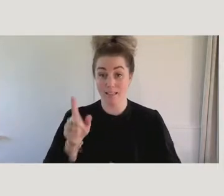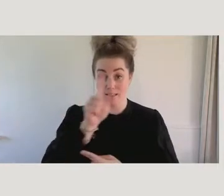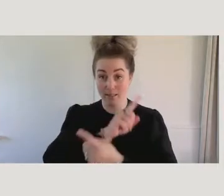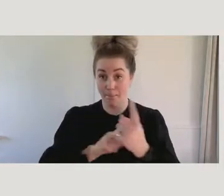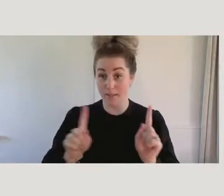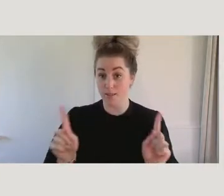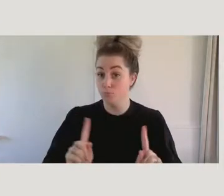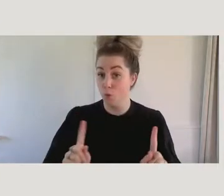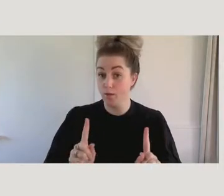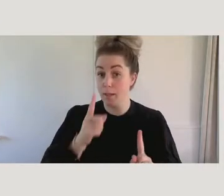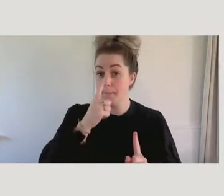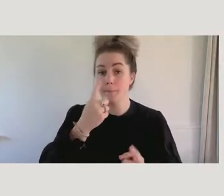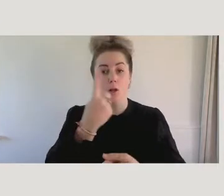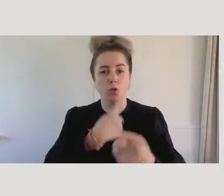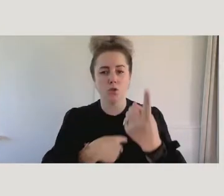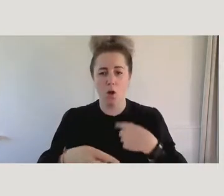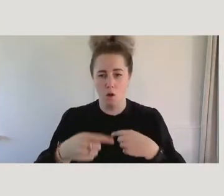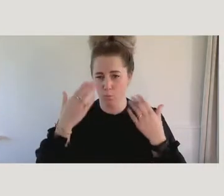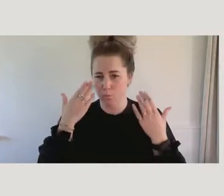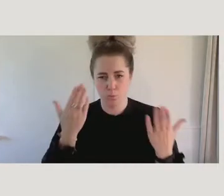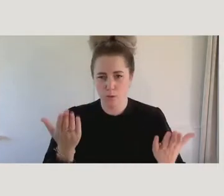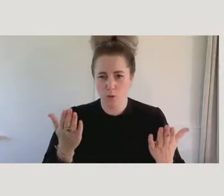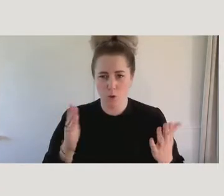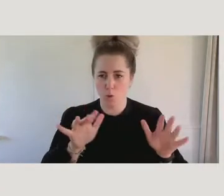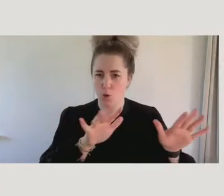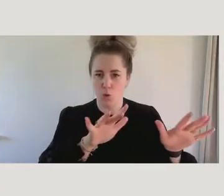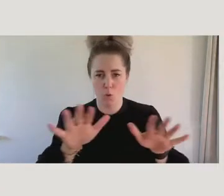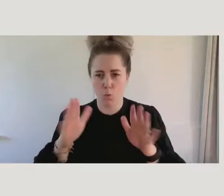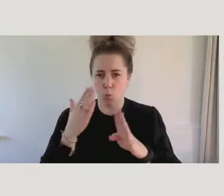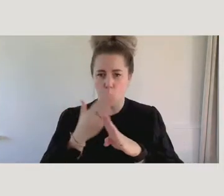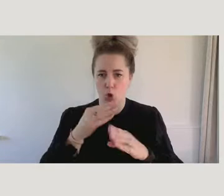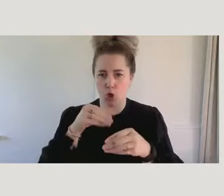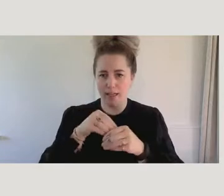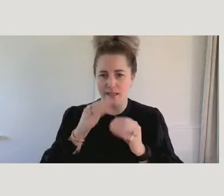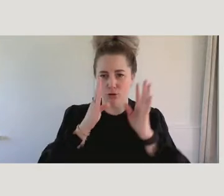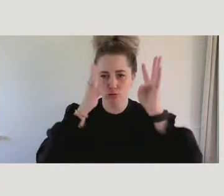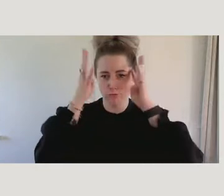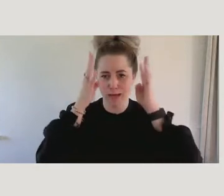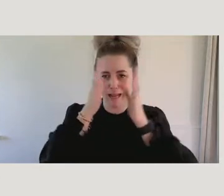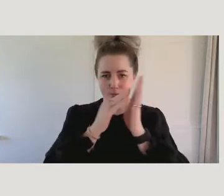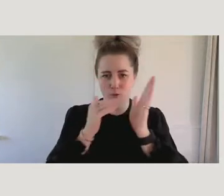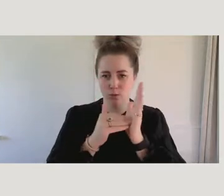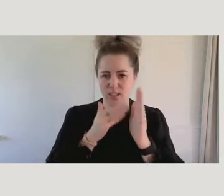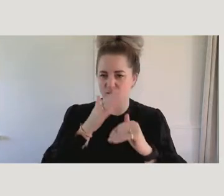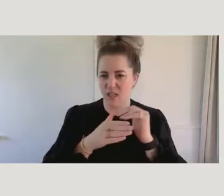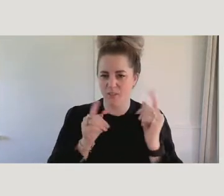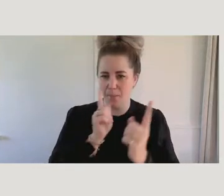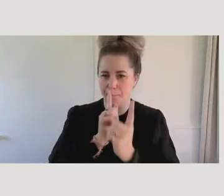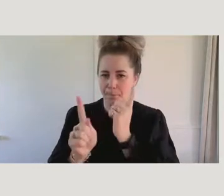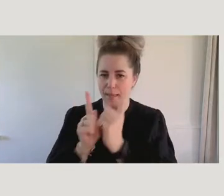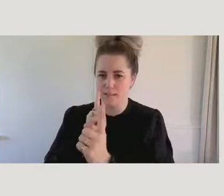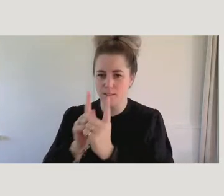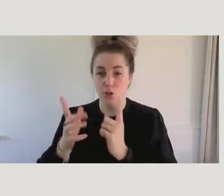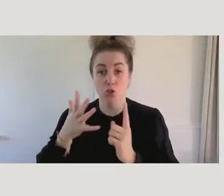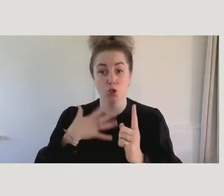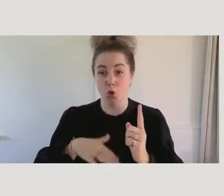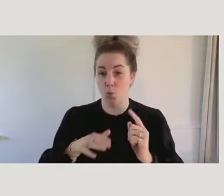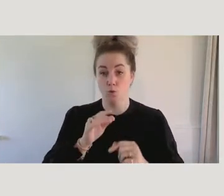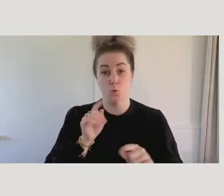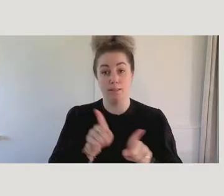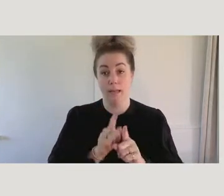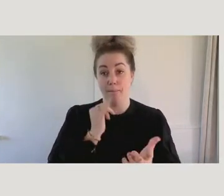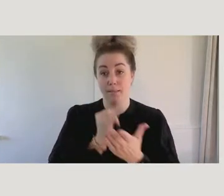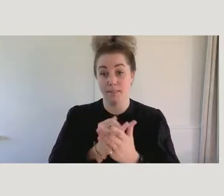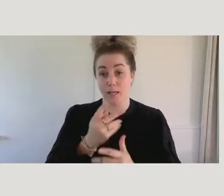people said to us we didn't know who worked at creative New Zealand we never met people so we didn't want to make that mistake again this time